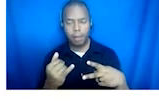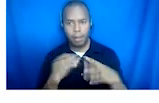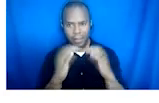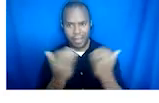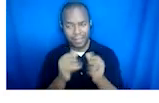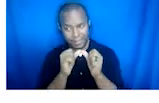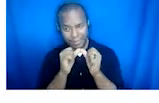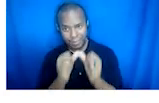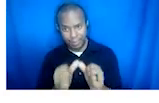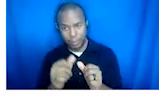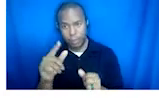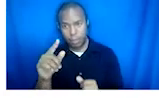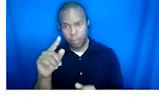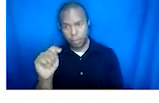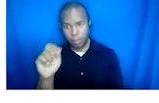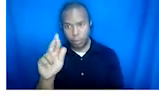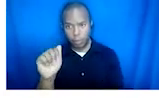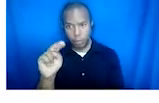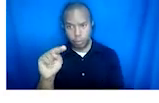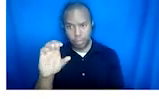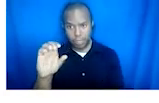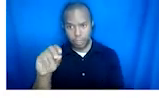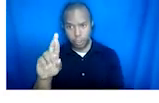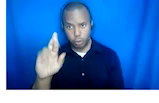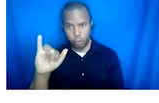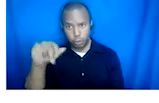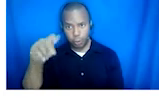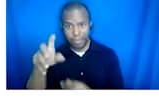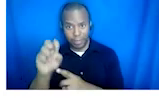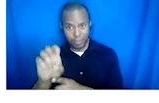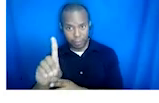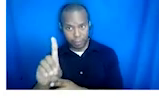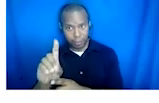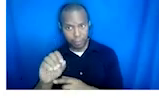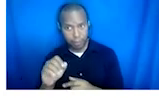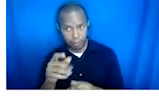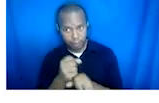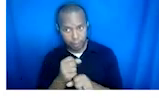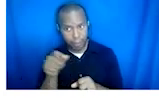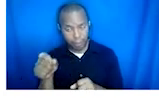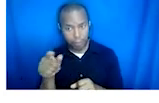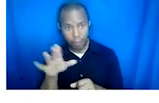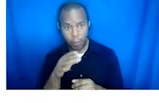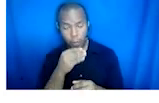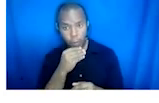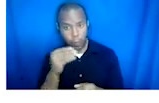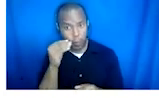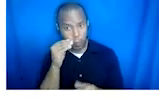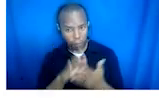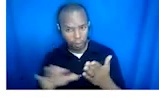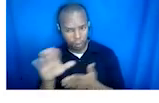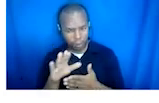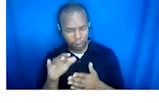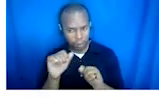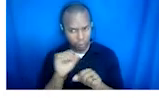college and students have to request official transcripts to get credit at their home college? Or are they working on a transcript